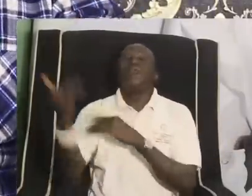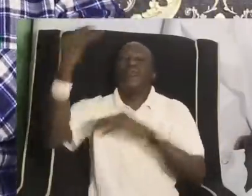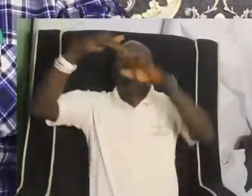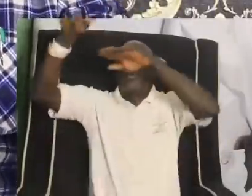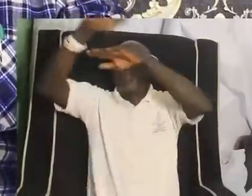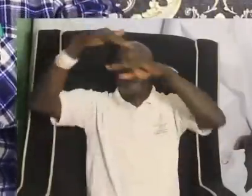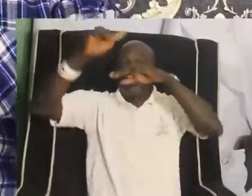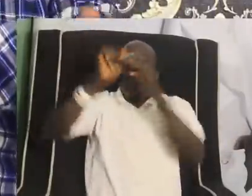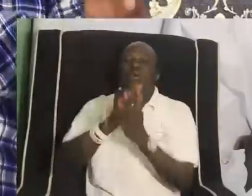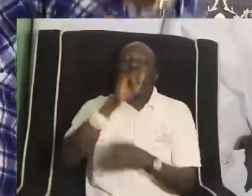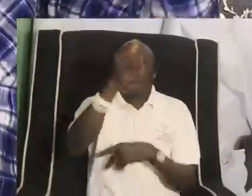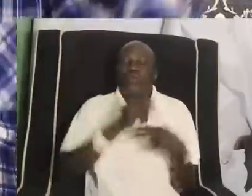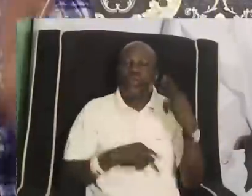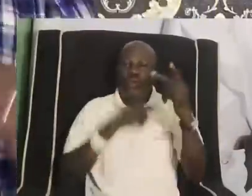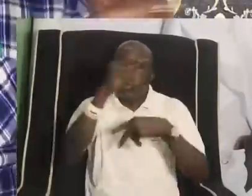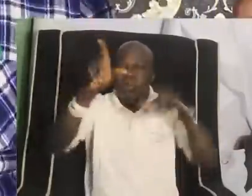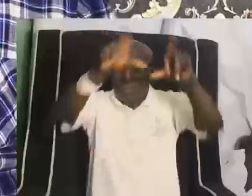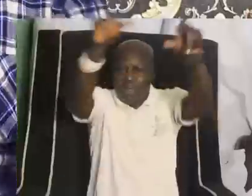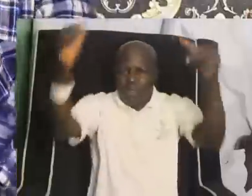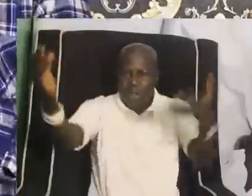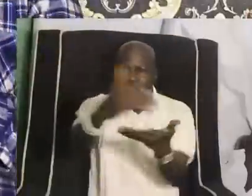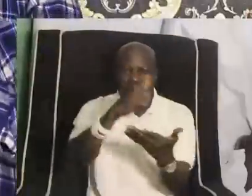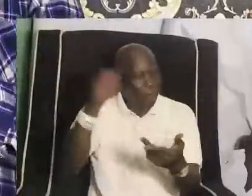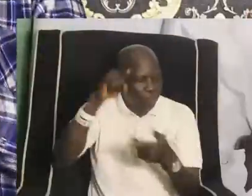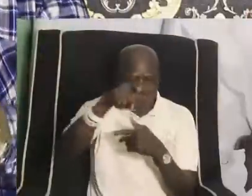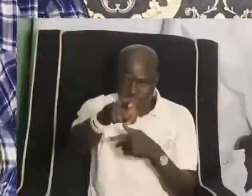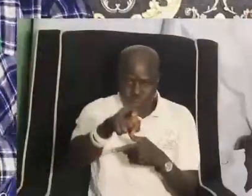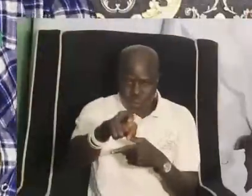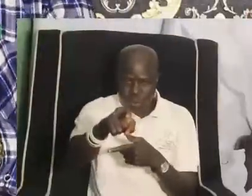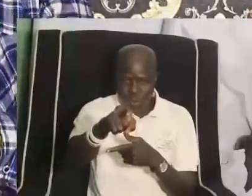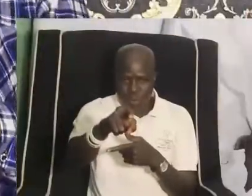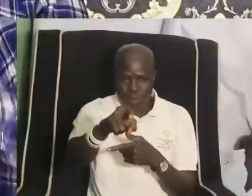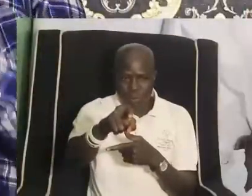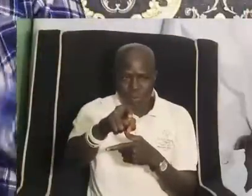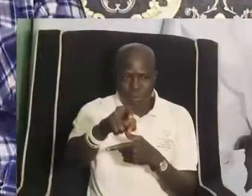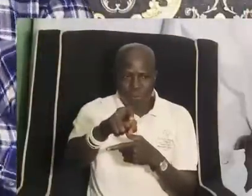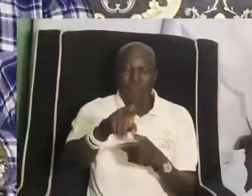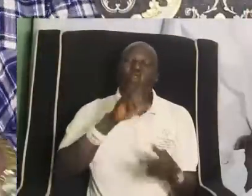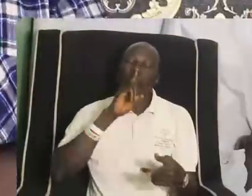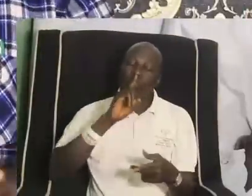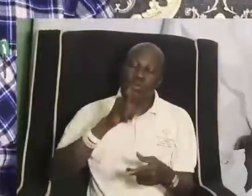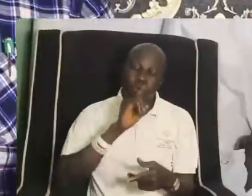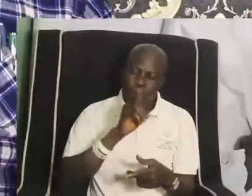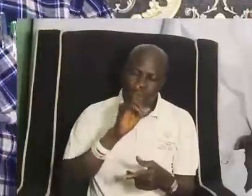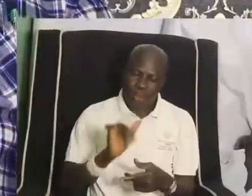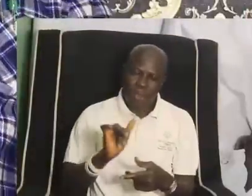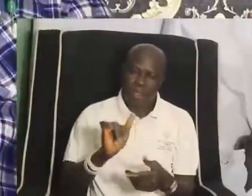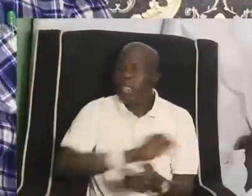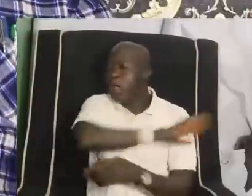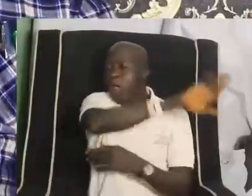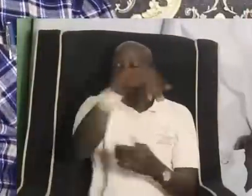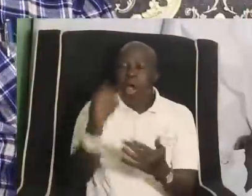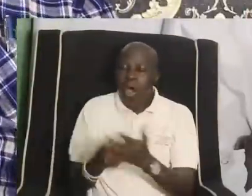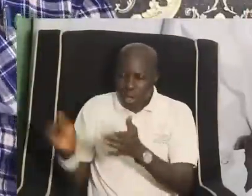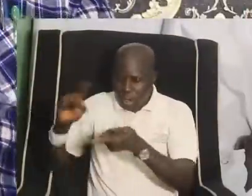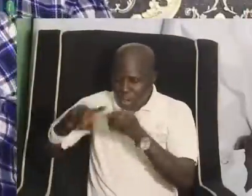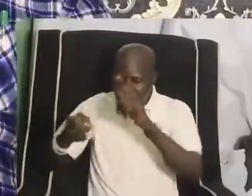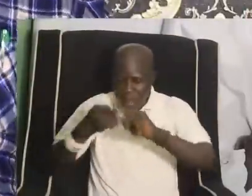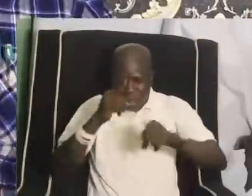from above. We release them to you with mercy. Truly.